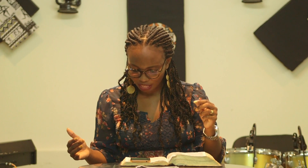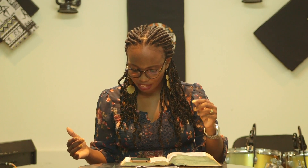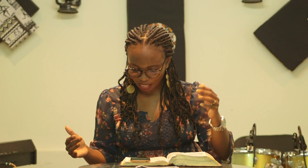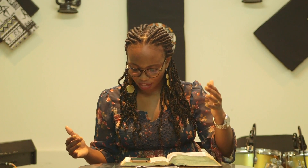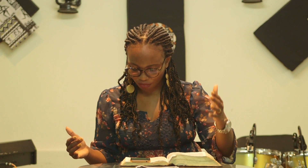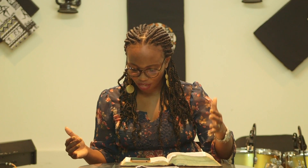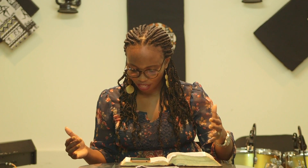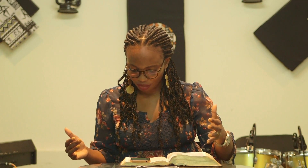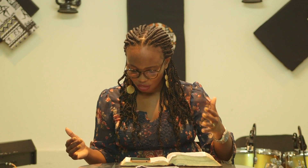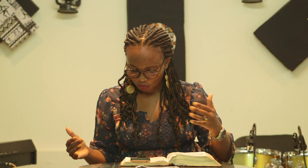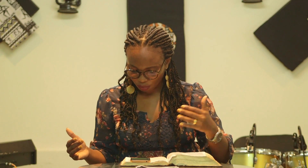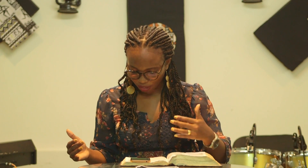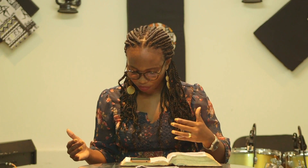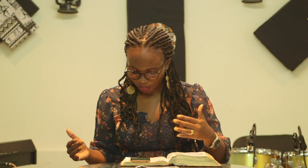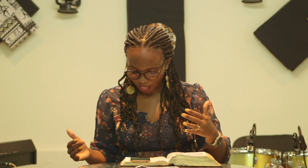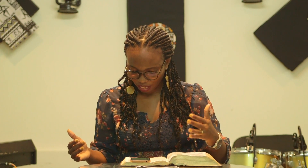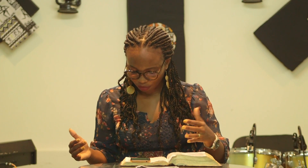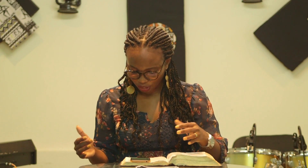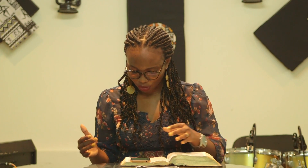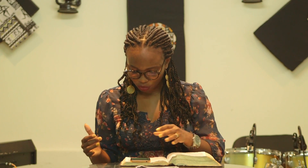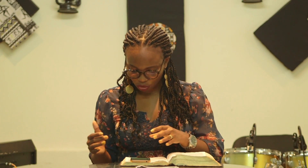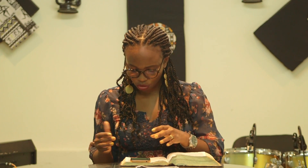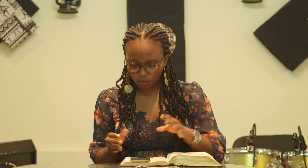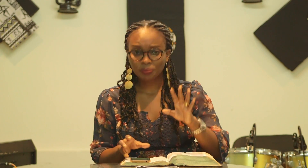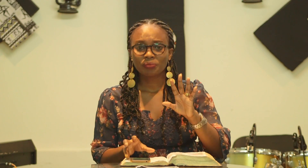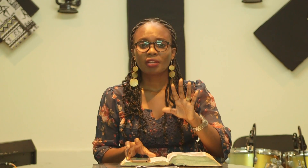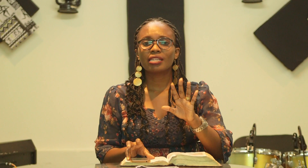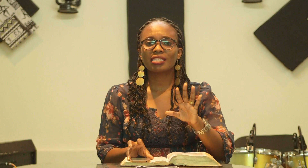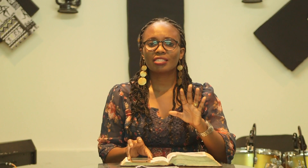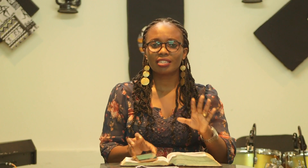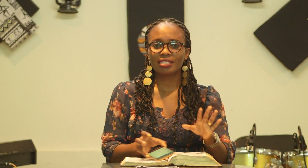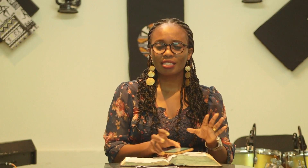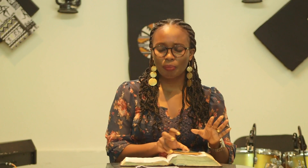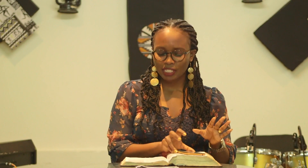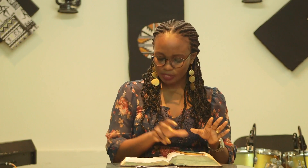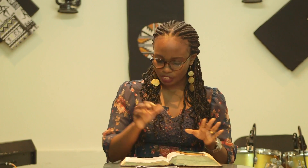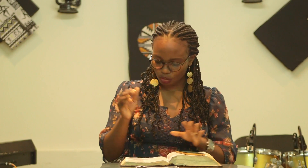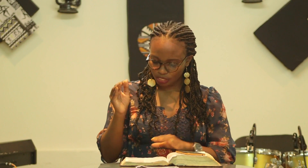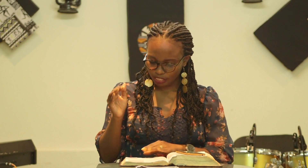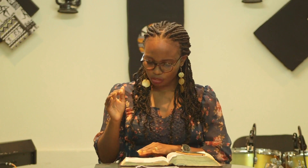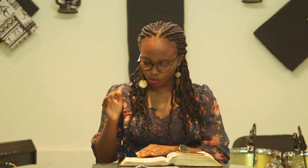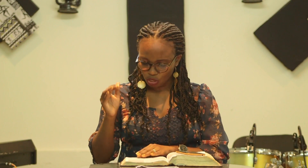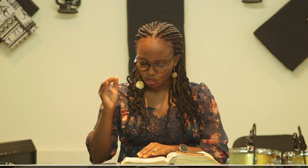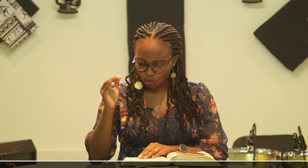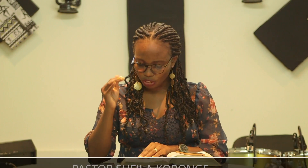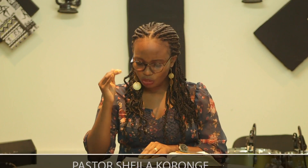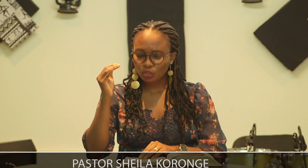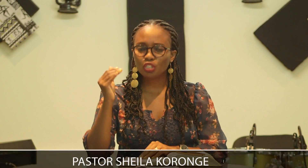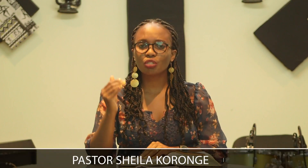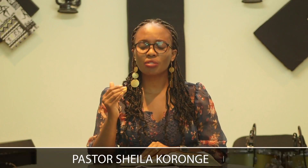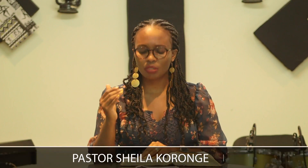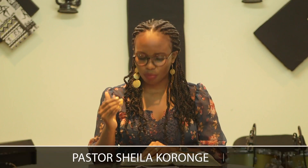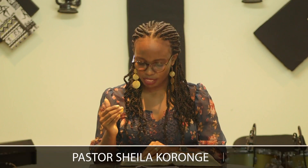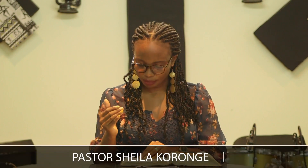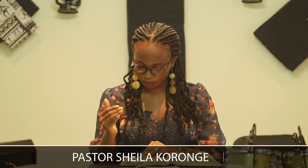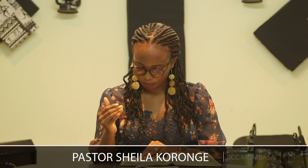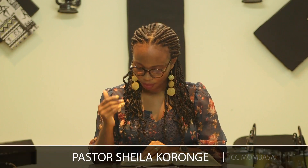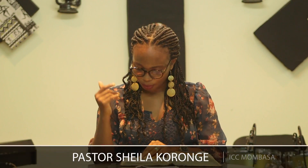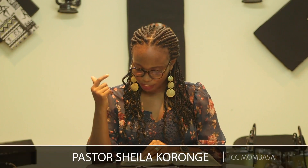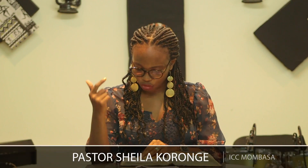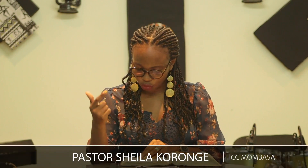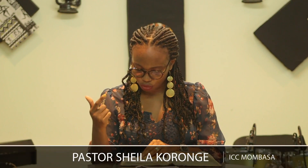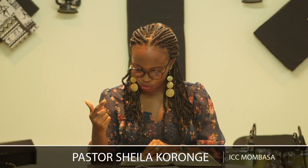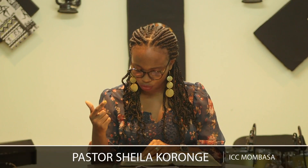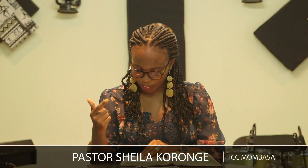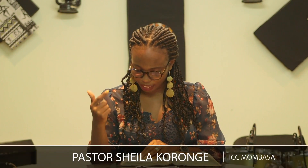all the things I have heard from my Father I have made known to you." Listen to this. This is the part I want us to get to. "You did not choose me,